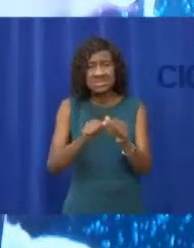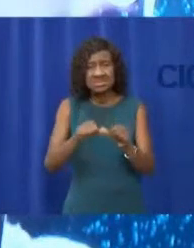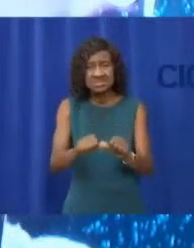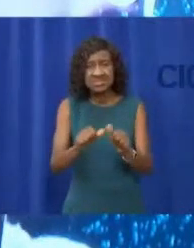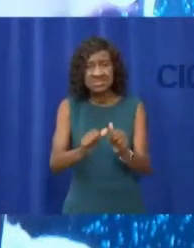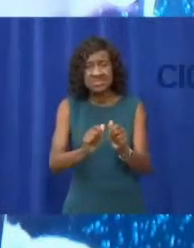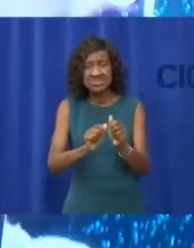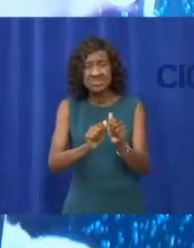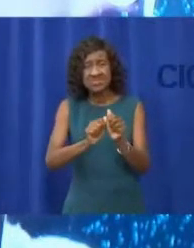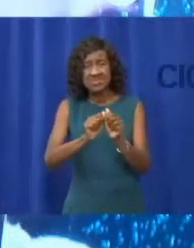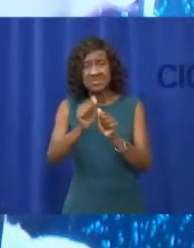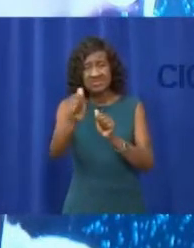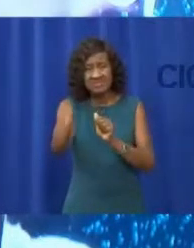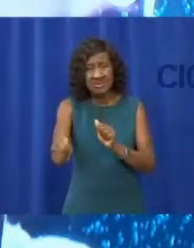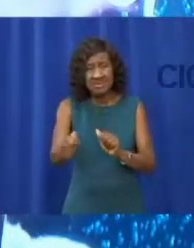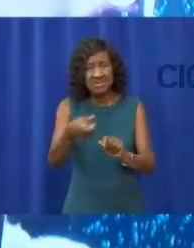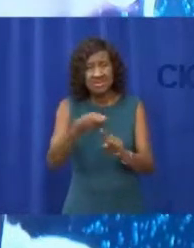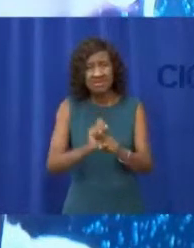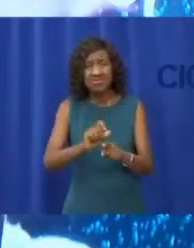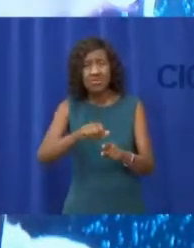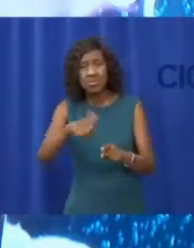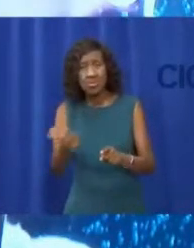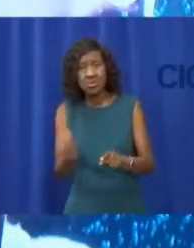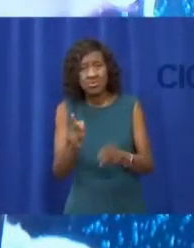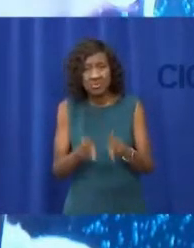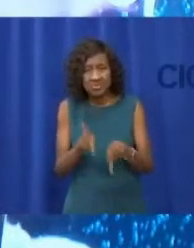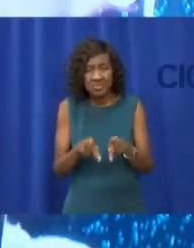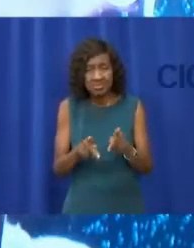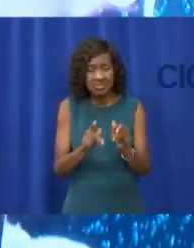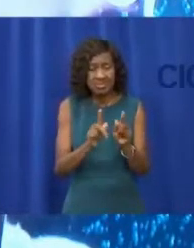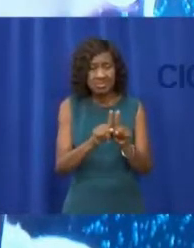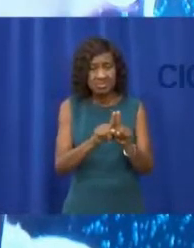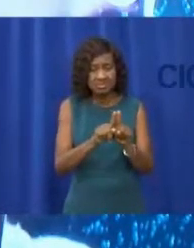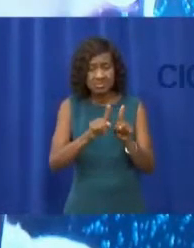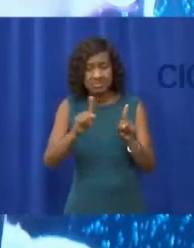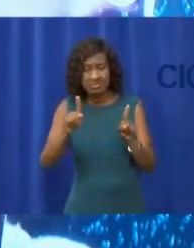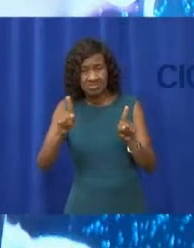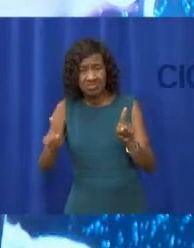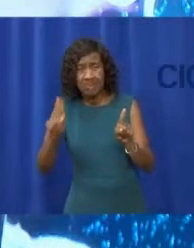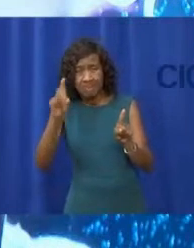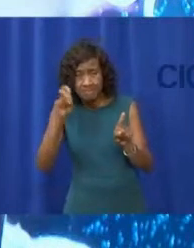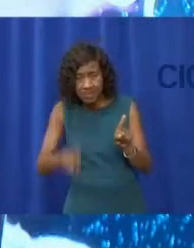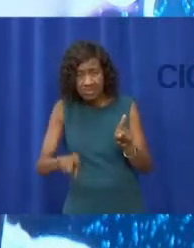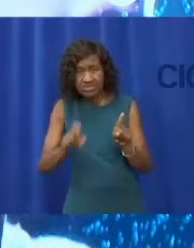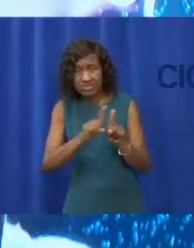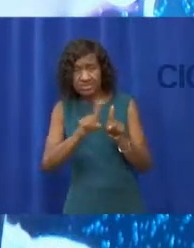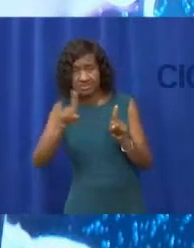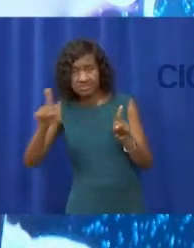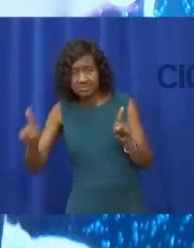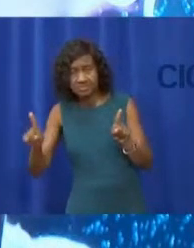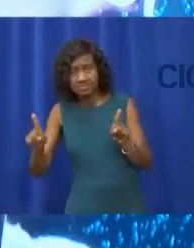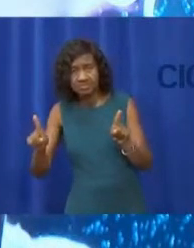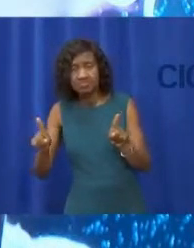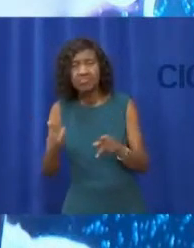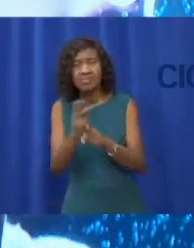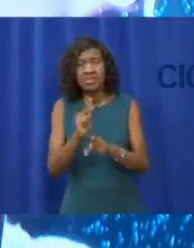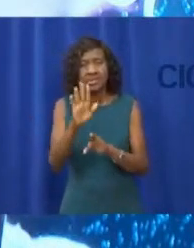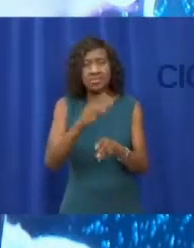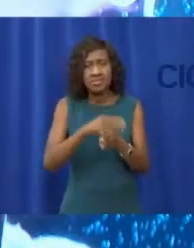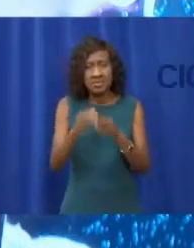things to prevent respiratory conditions from spreading, keep active with those, keep your hands clean at all times.